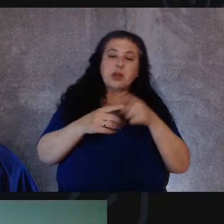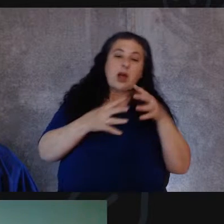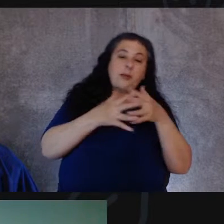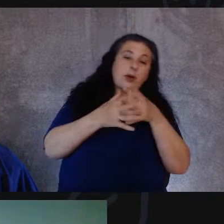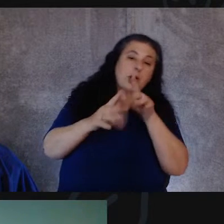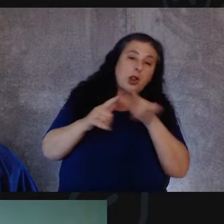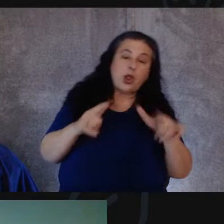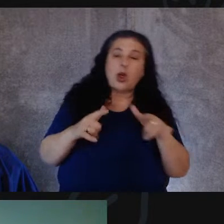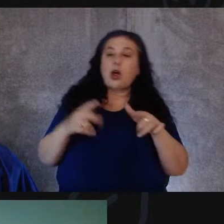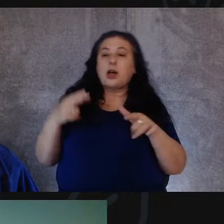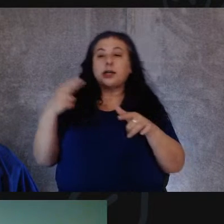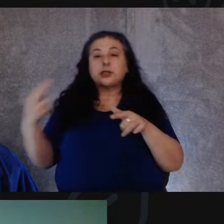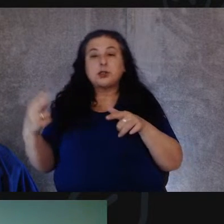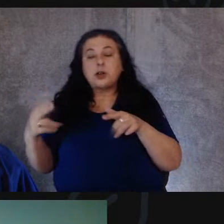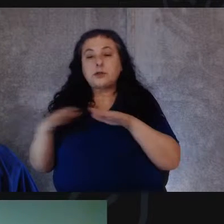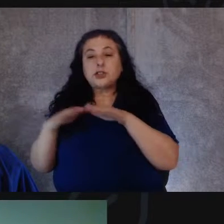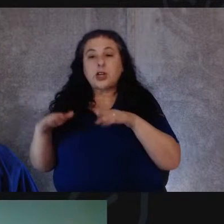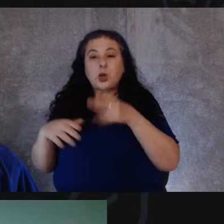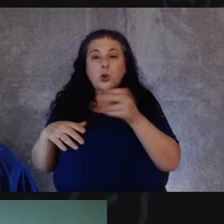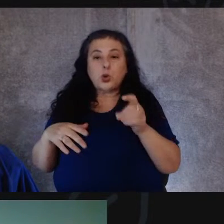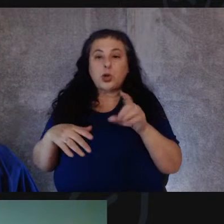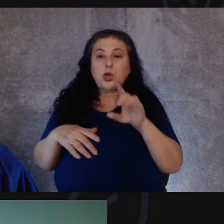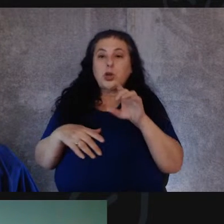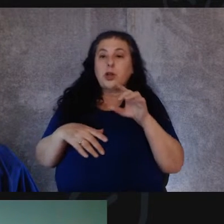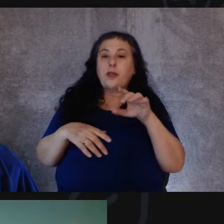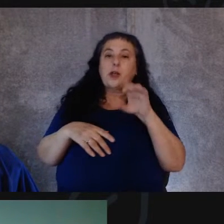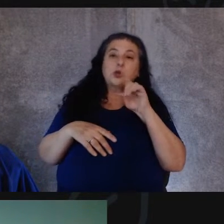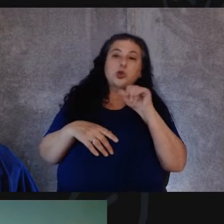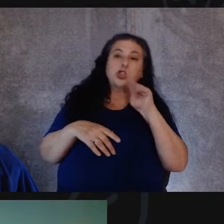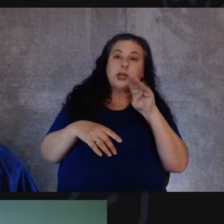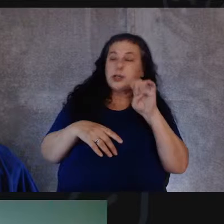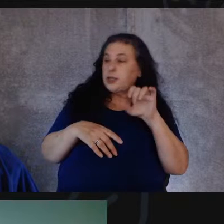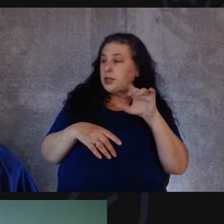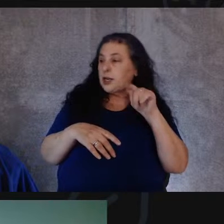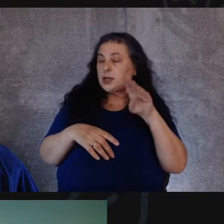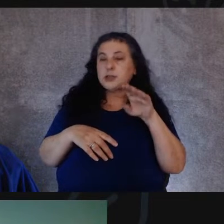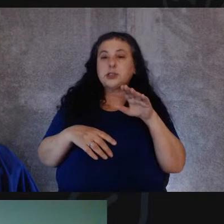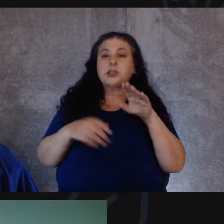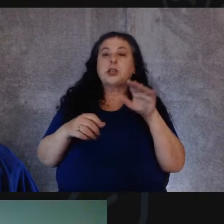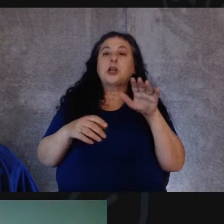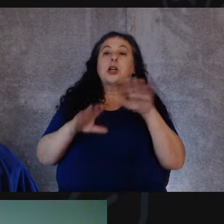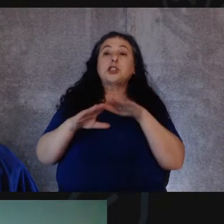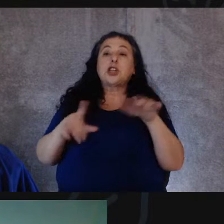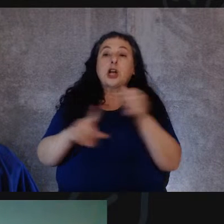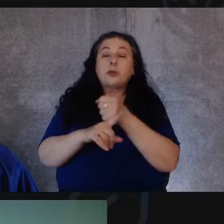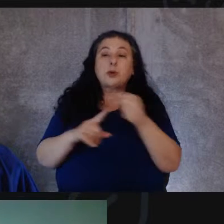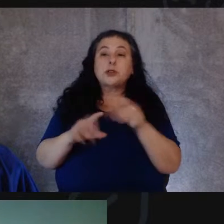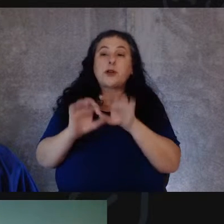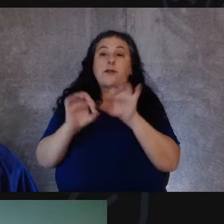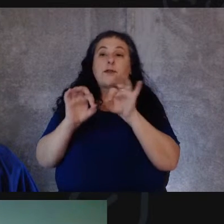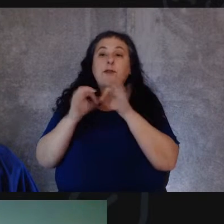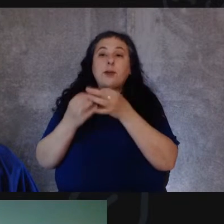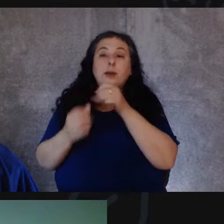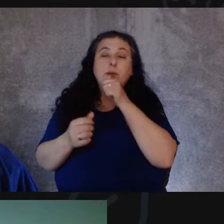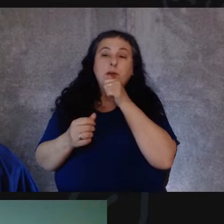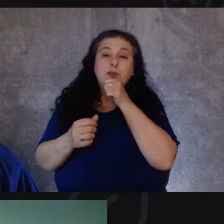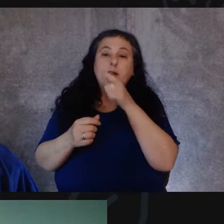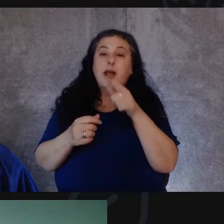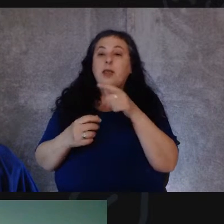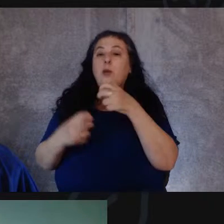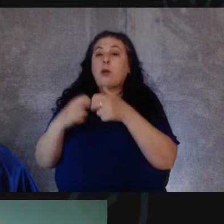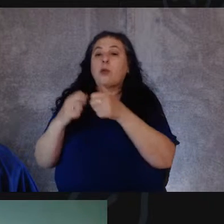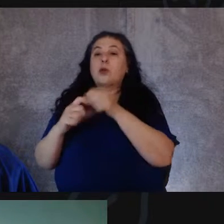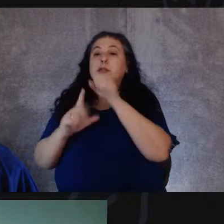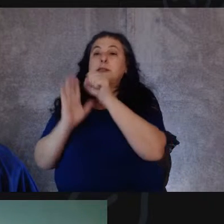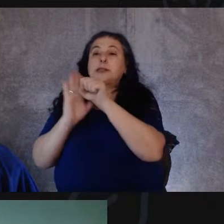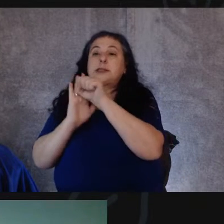include the DeShaney case, I hope I'm pronouncing that correctly, child abuse, family privacy, and the dilemma of state intervention, which came